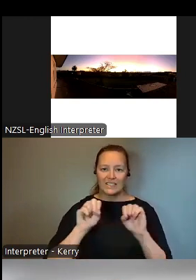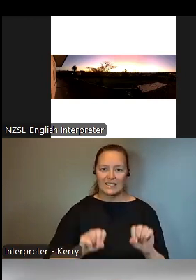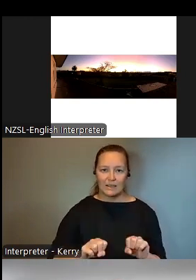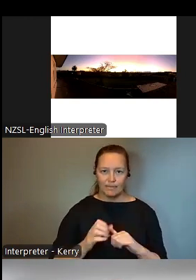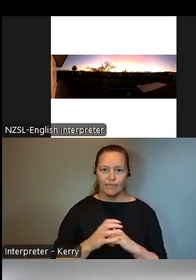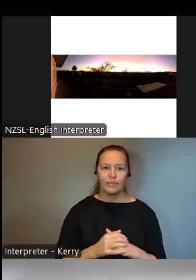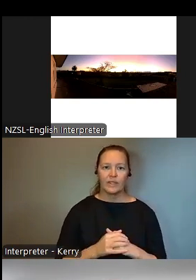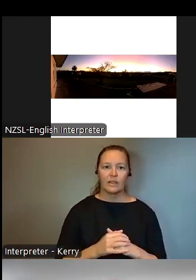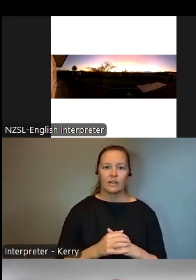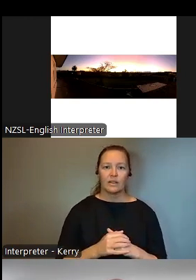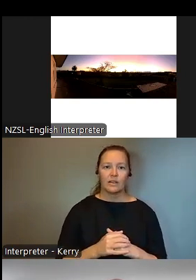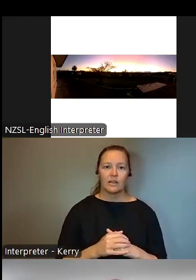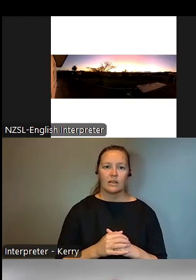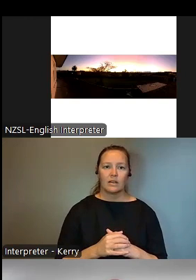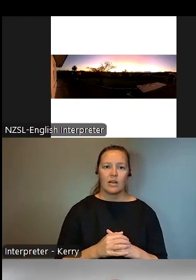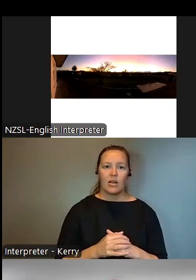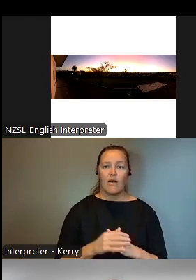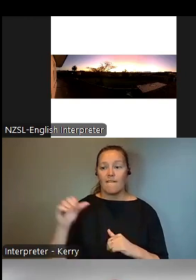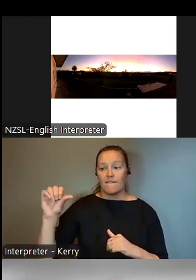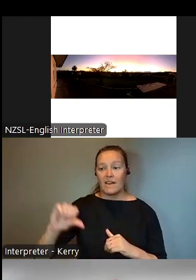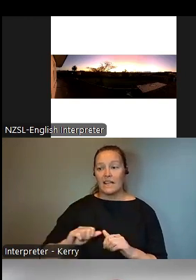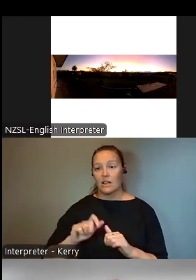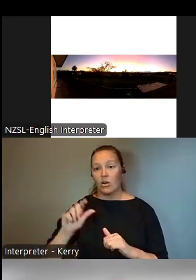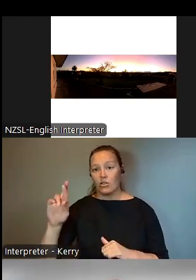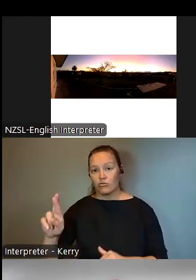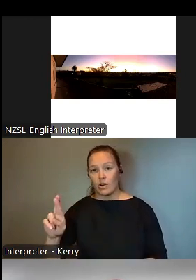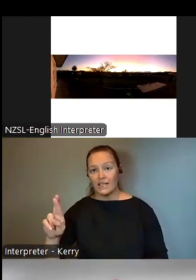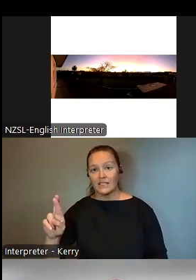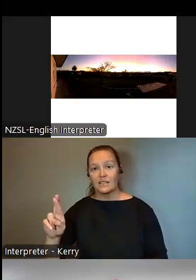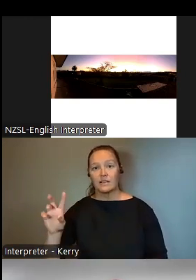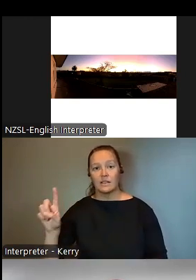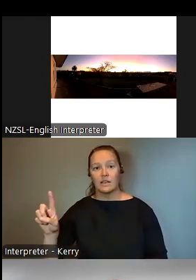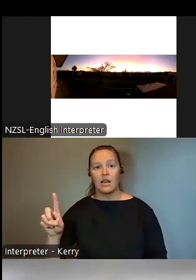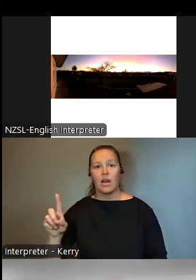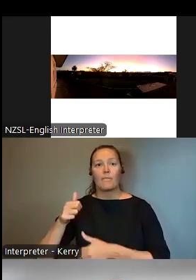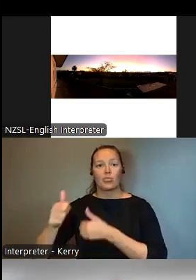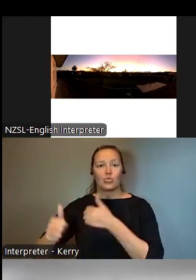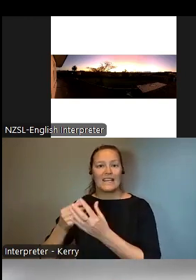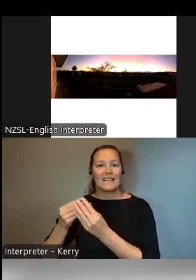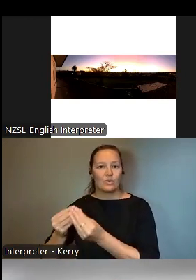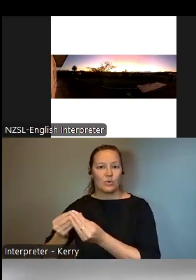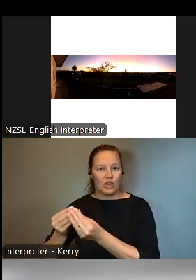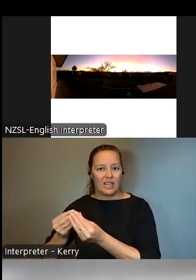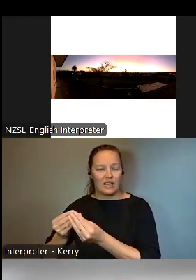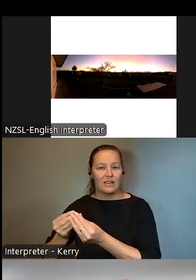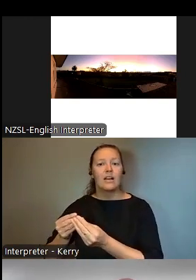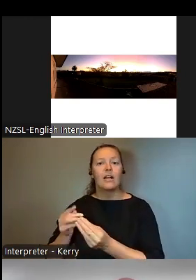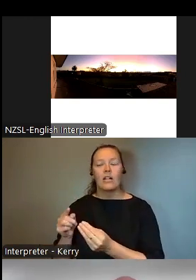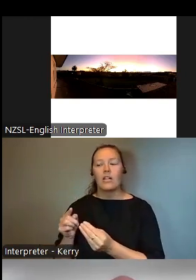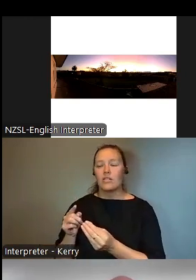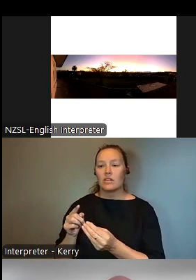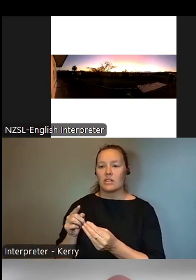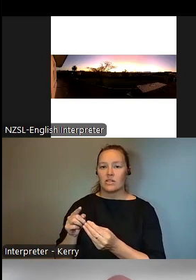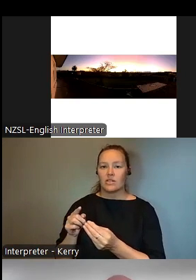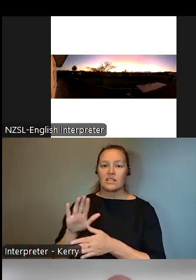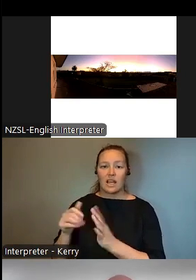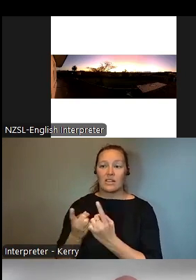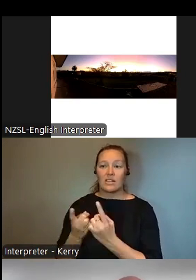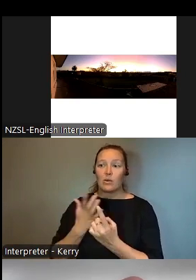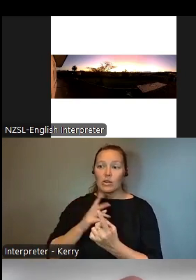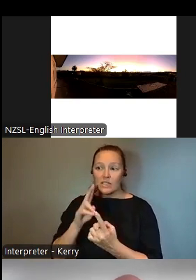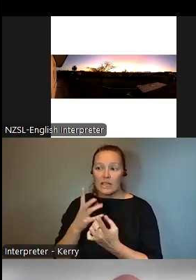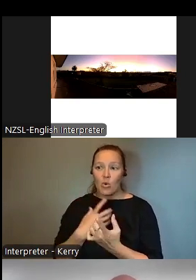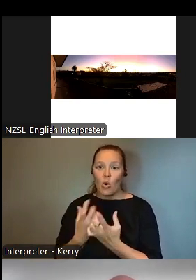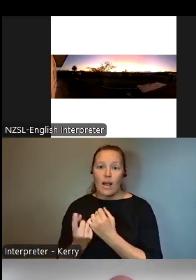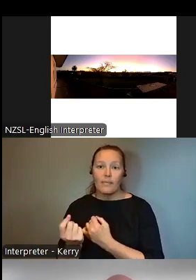The failures on the right-hand side, the praiseworthy failures, are the sorts of things that we probably want to see more and more